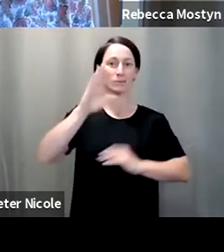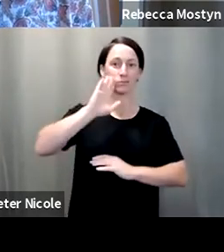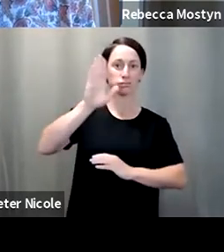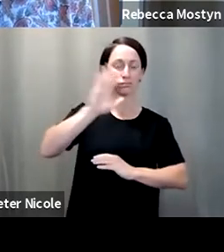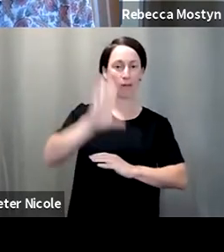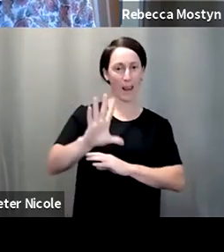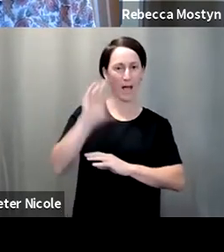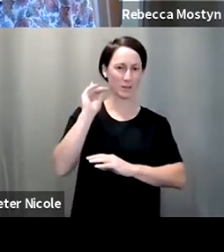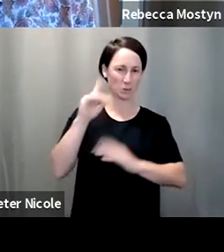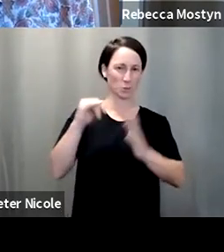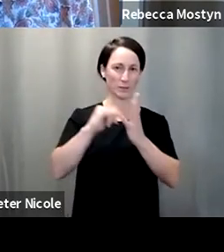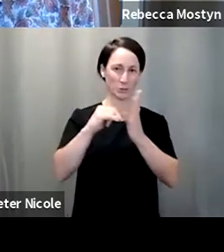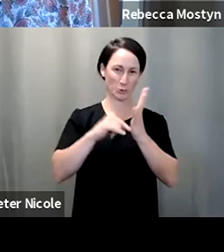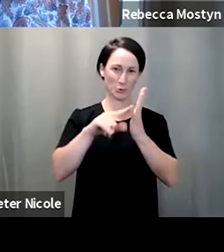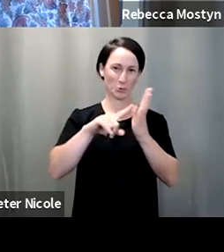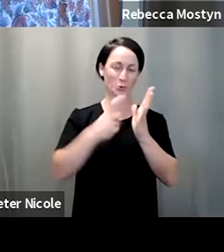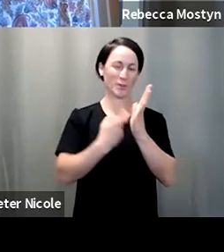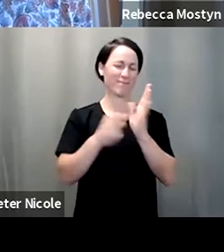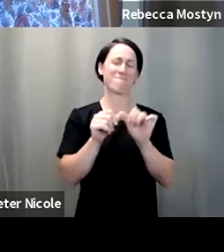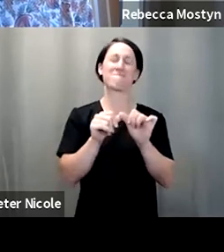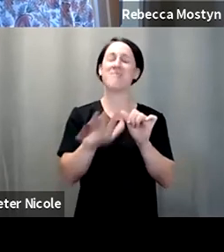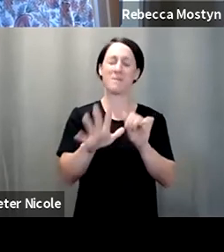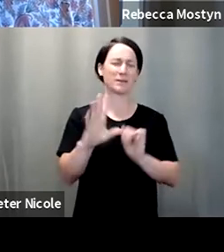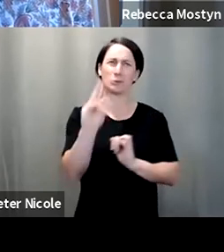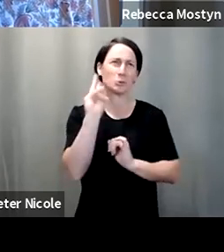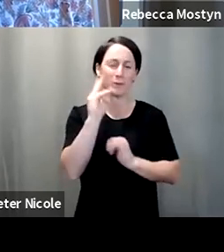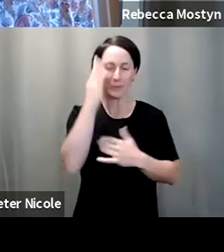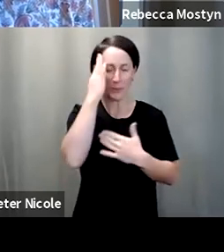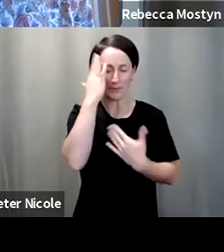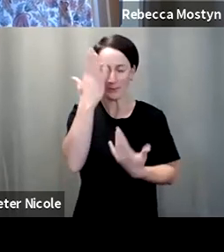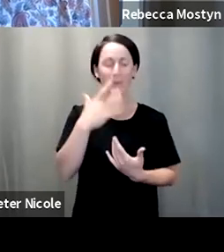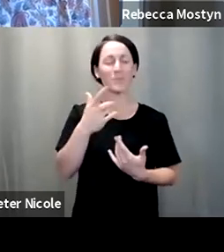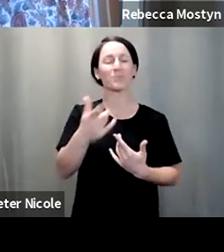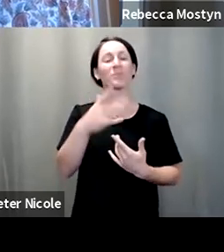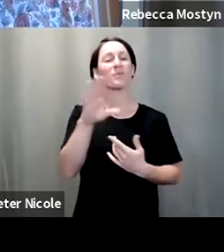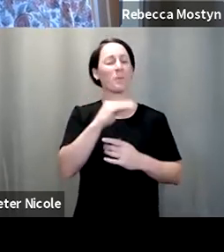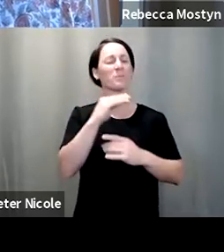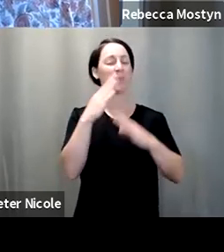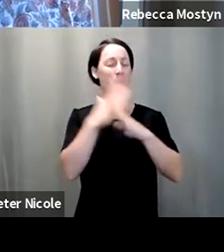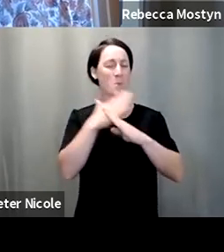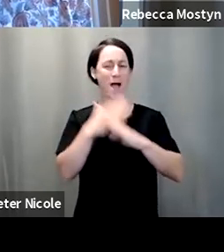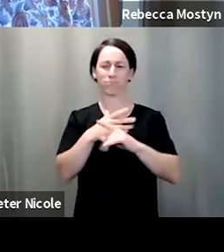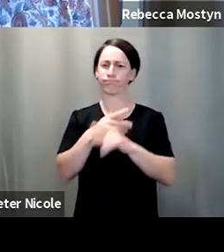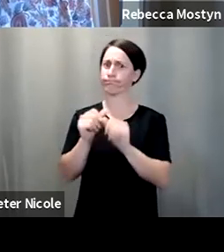last week, 2 weeks ago. I thought he was just so right on the spot. But